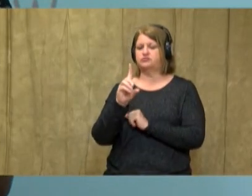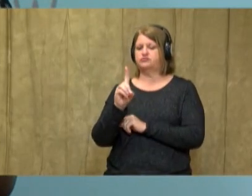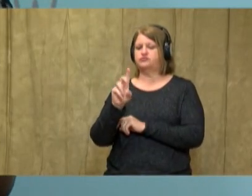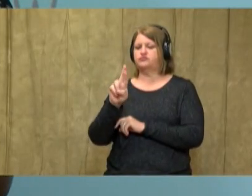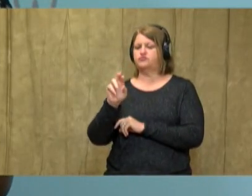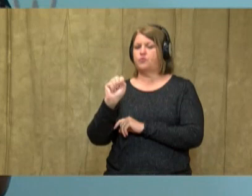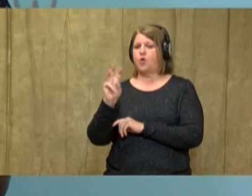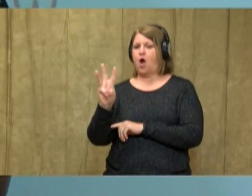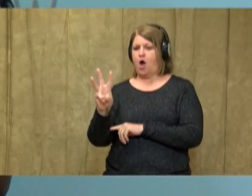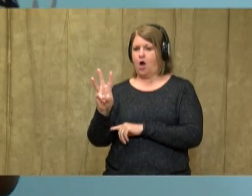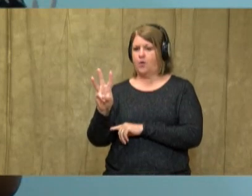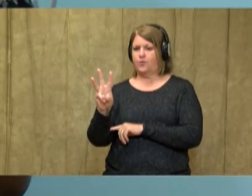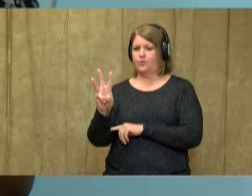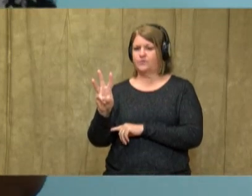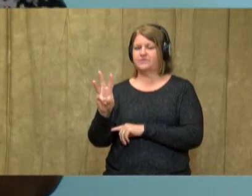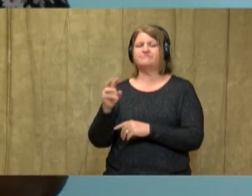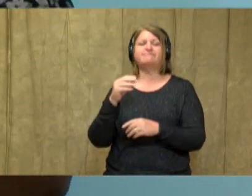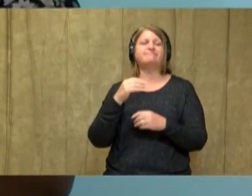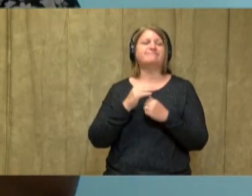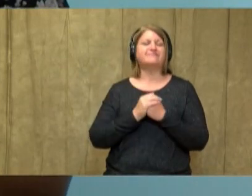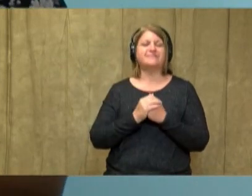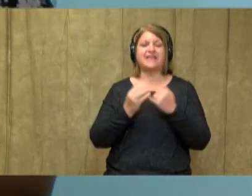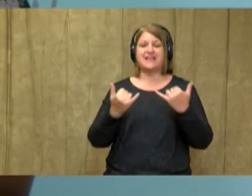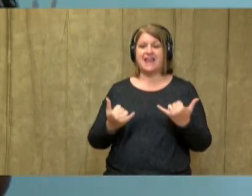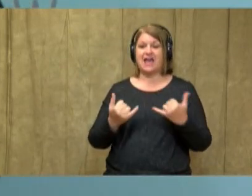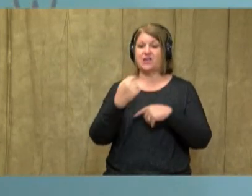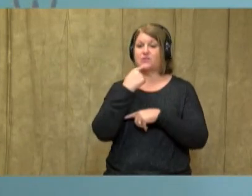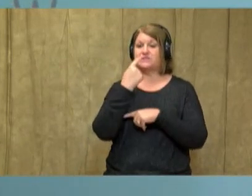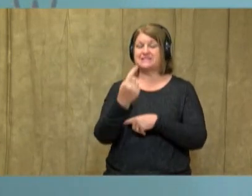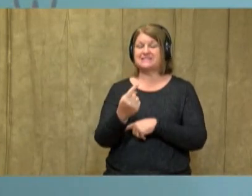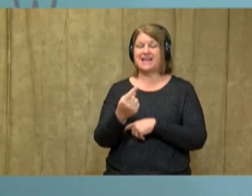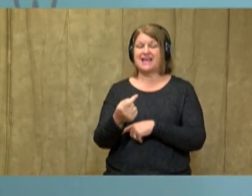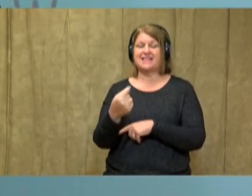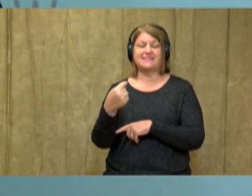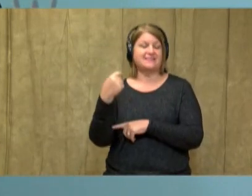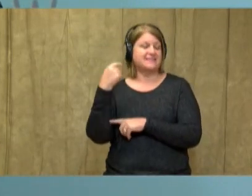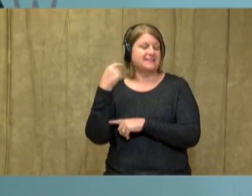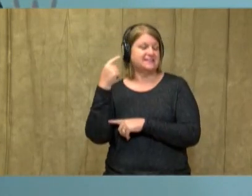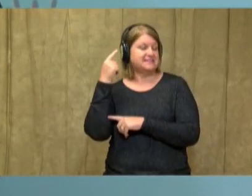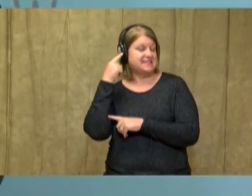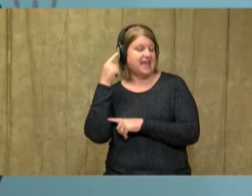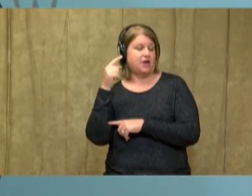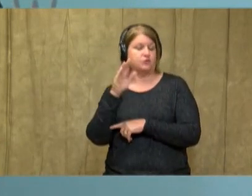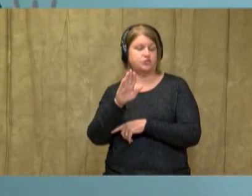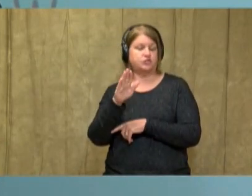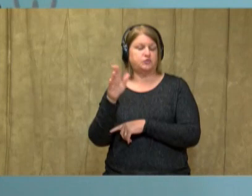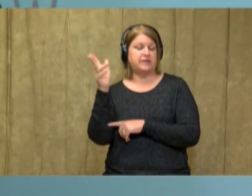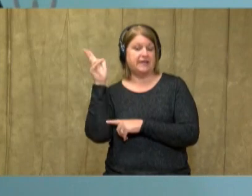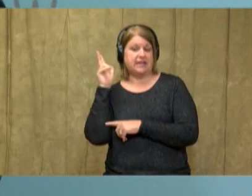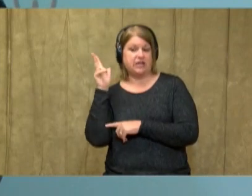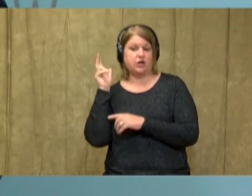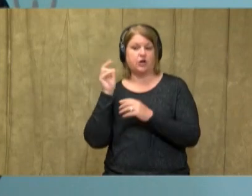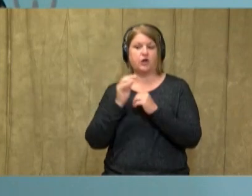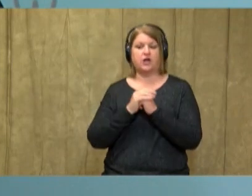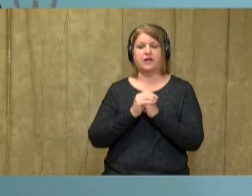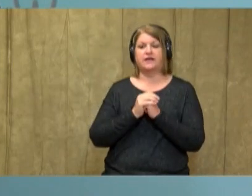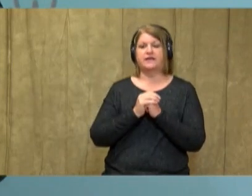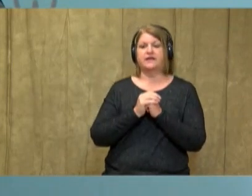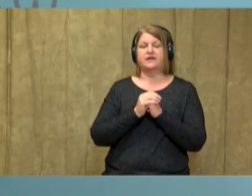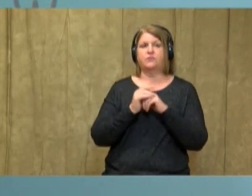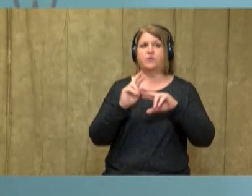Draw. Good job. Now let's say the sounds you hear in draw. Ready?